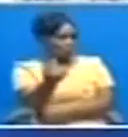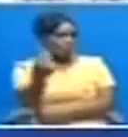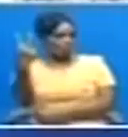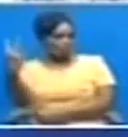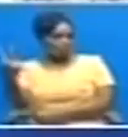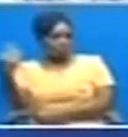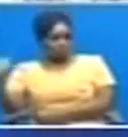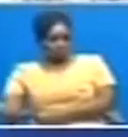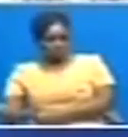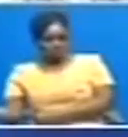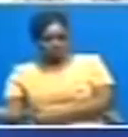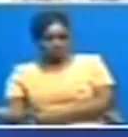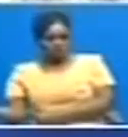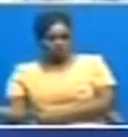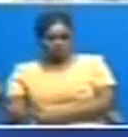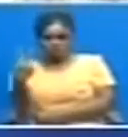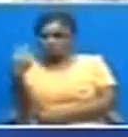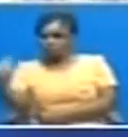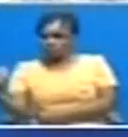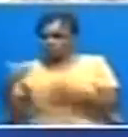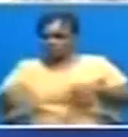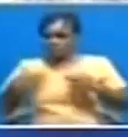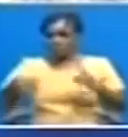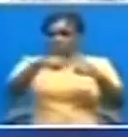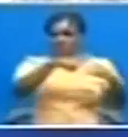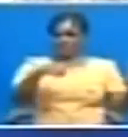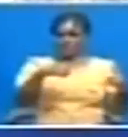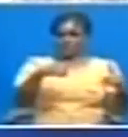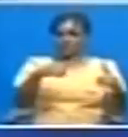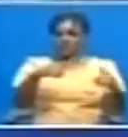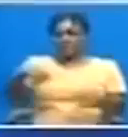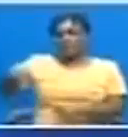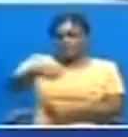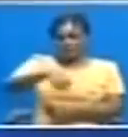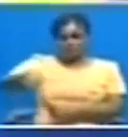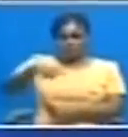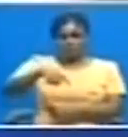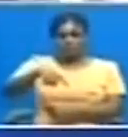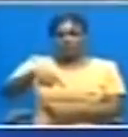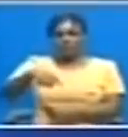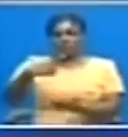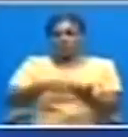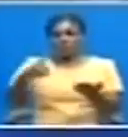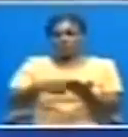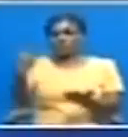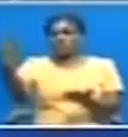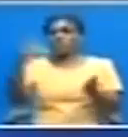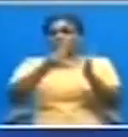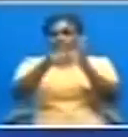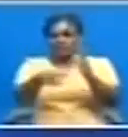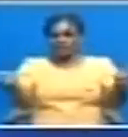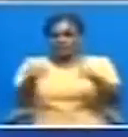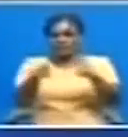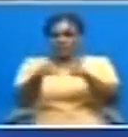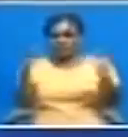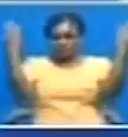two students, not really students, there are two people who have been killed around Globe Roundabout. Close to 3 weeks later, it would turn out that on the same